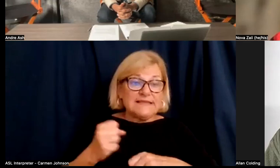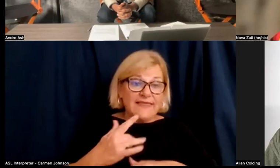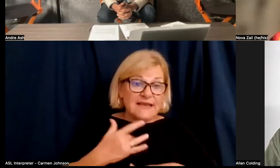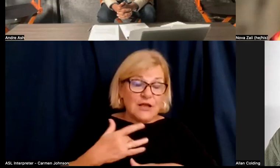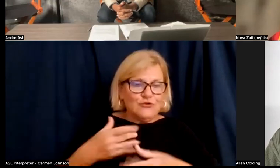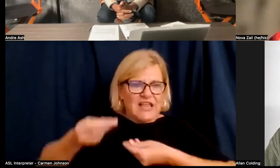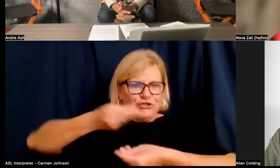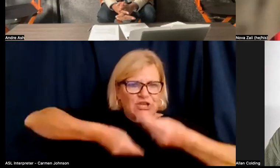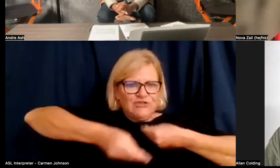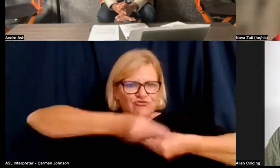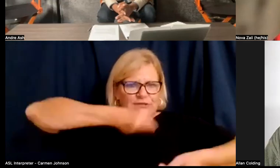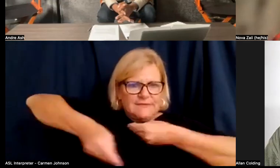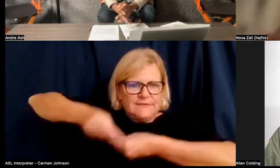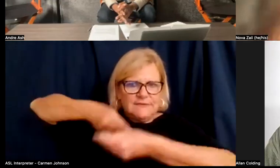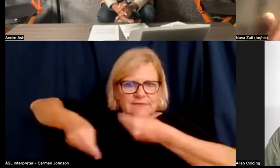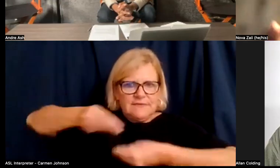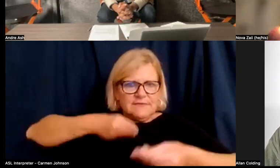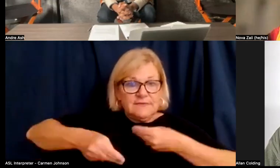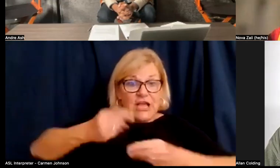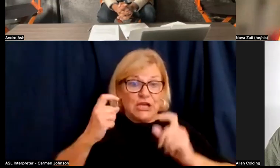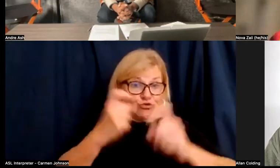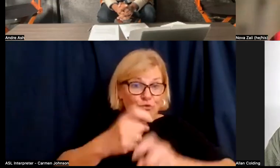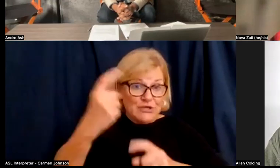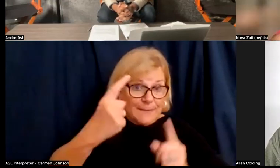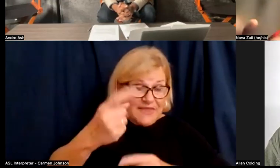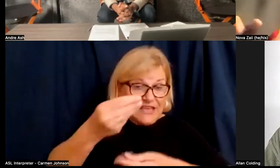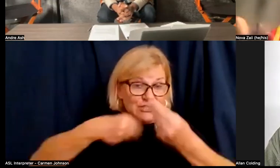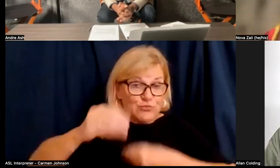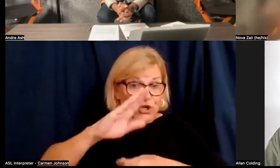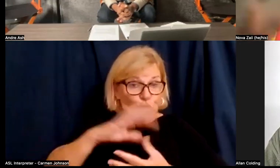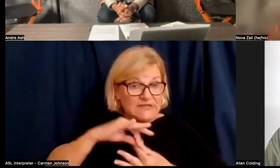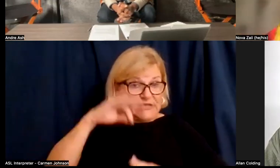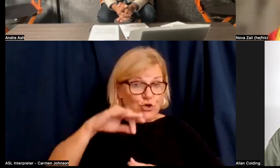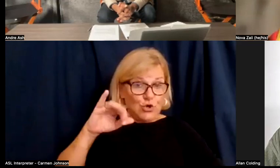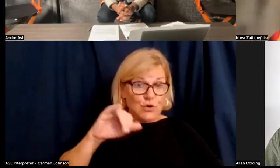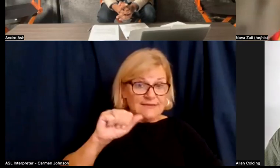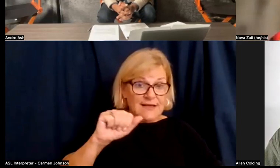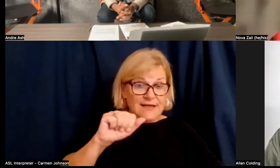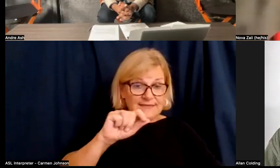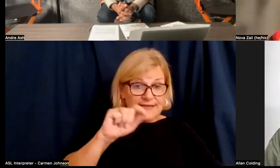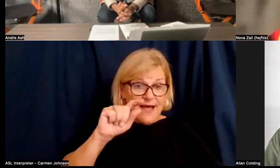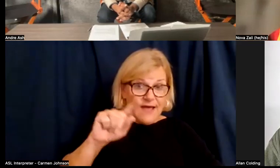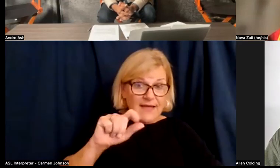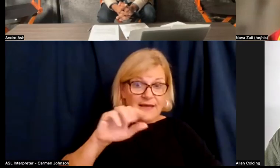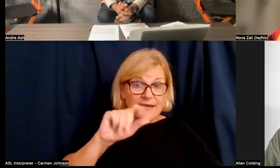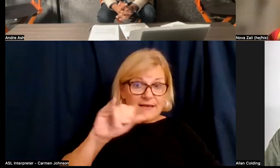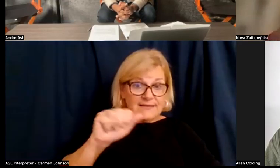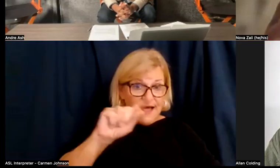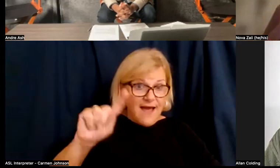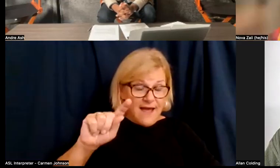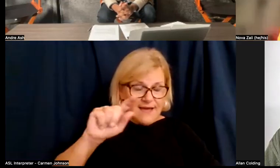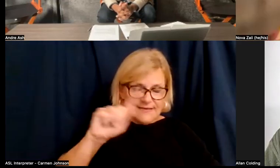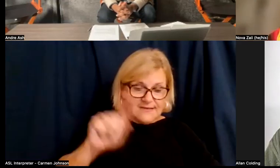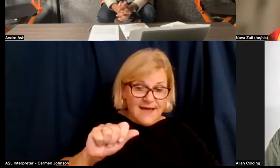of exchanging, contributing something, contributing your essence, your Zaii, so to speak, um,